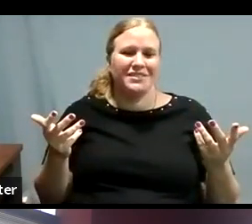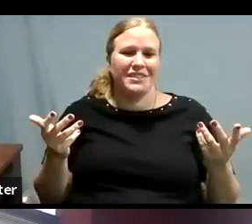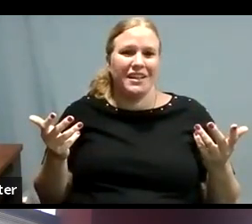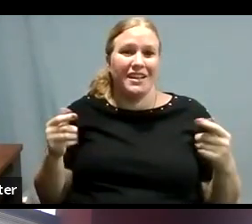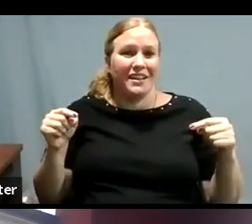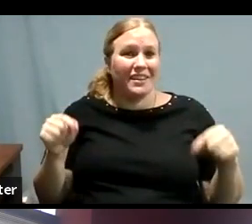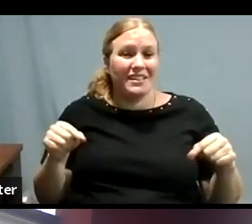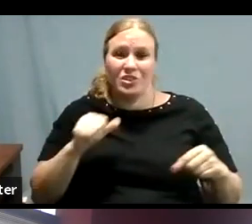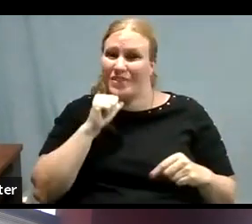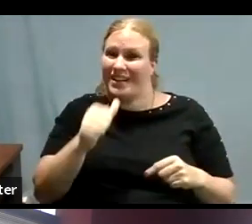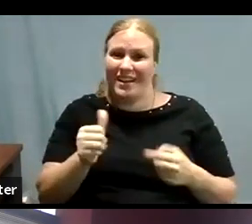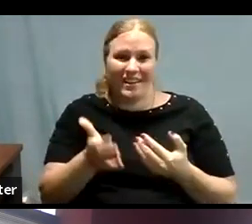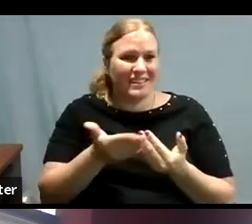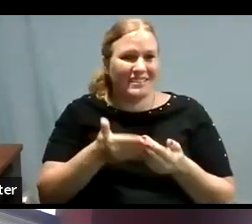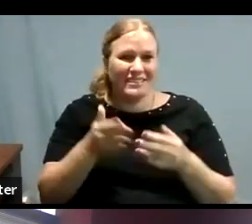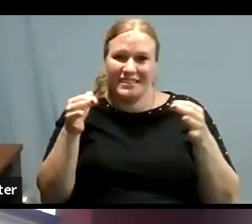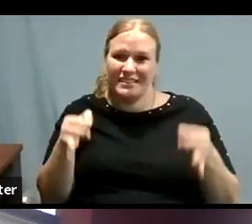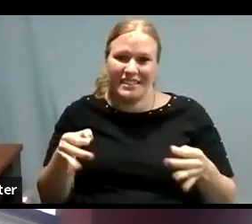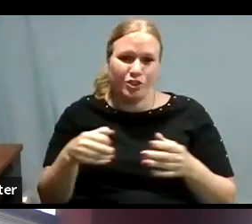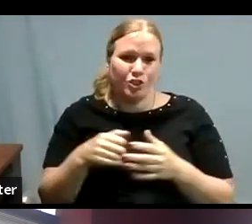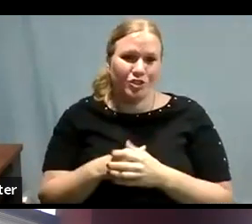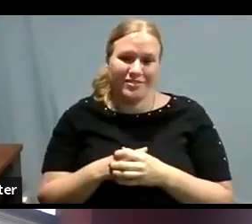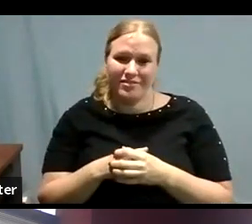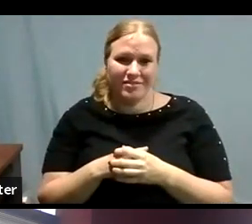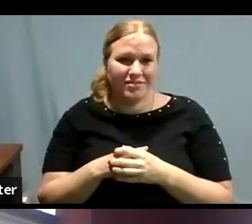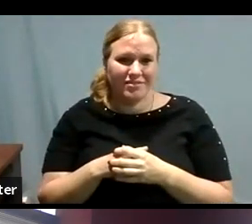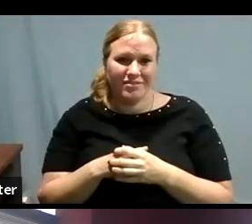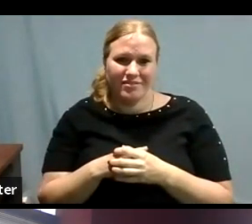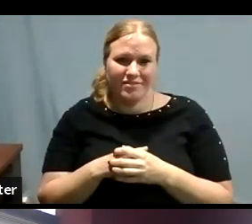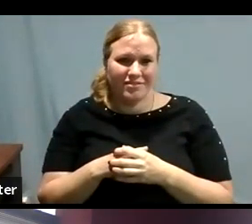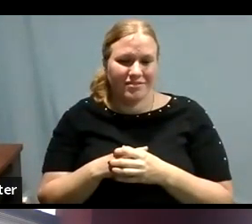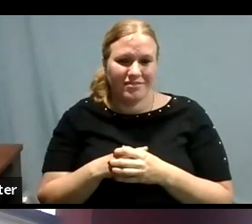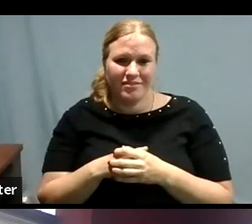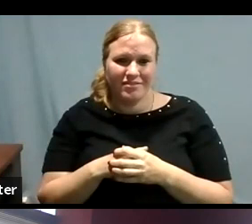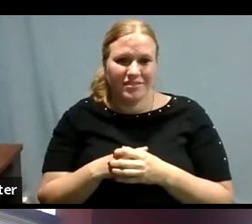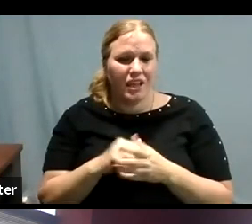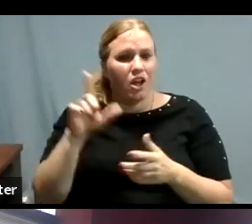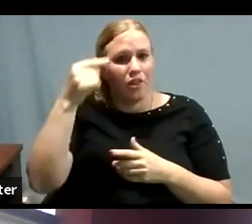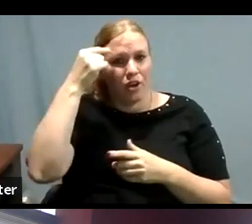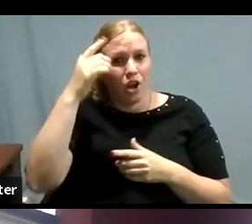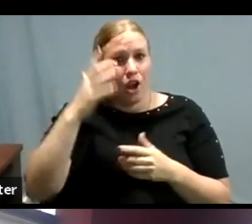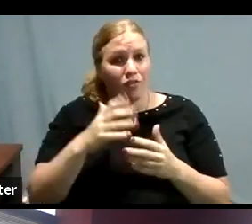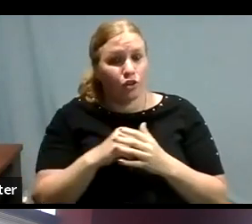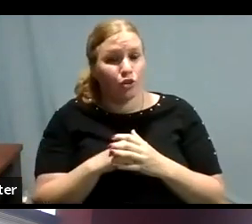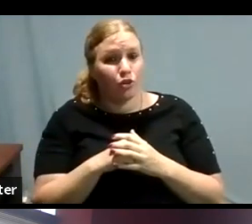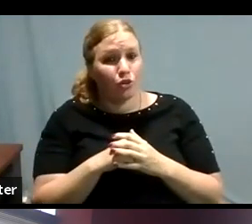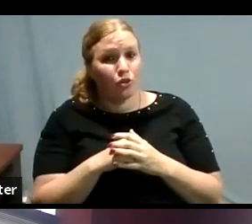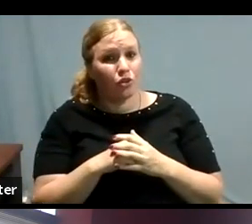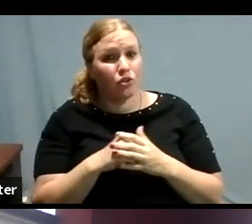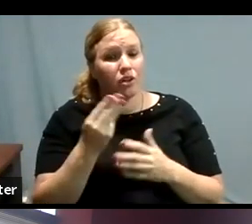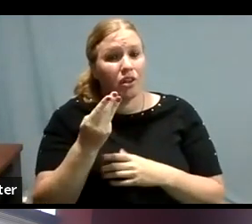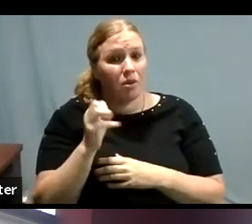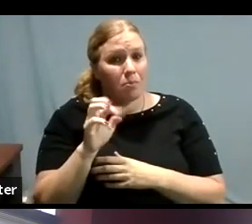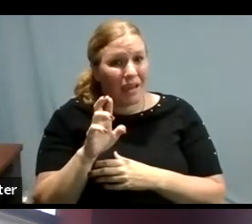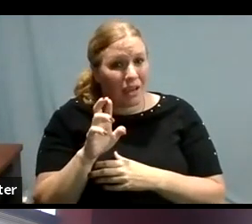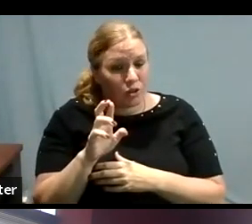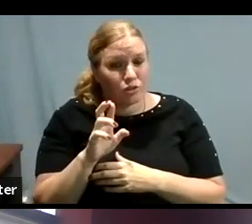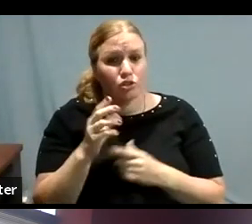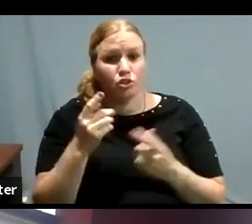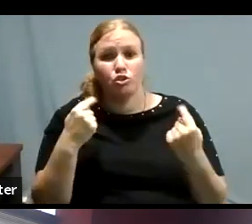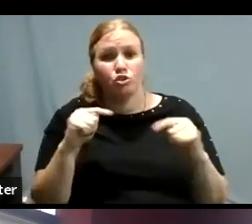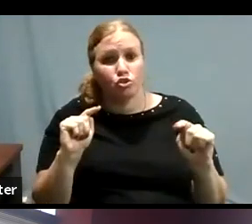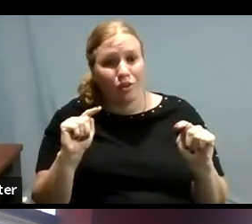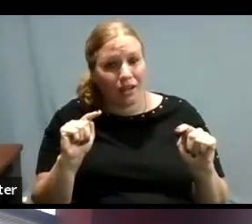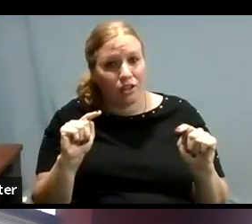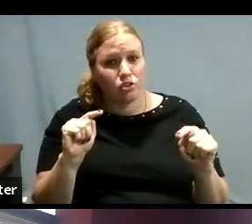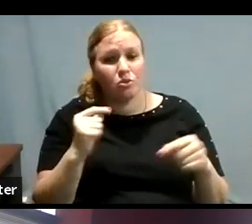These are not easy decisions. The governor, the mayors are trying to do the